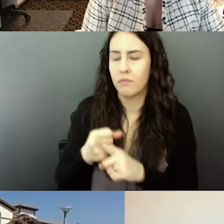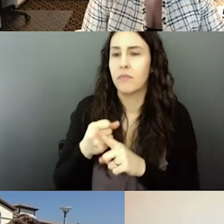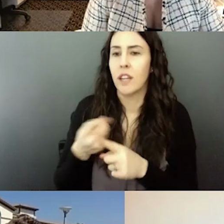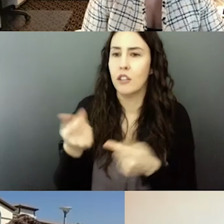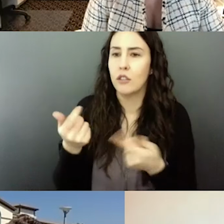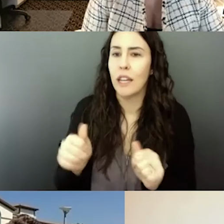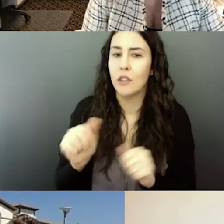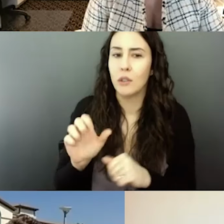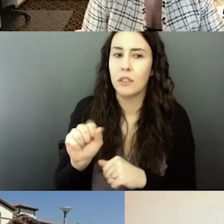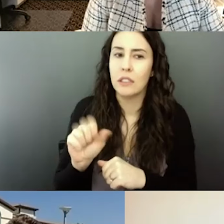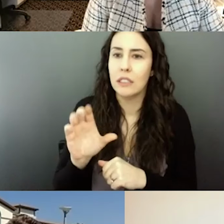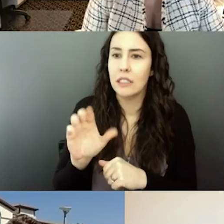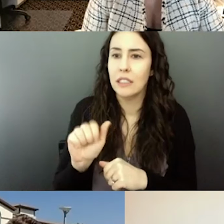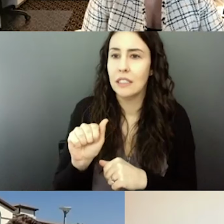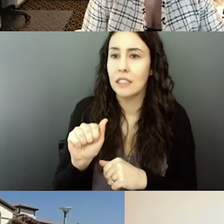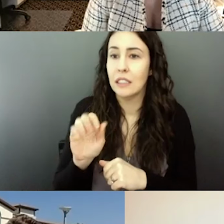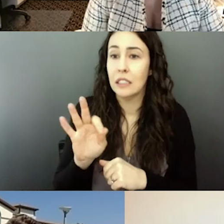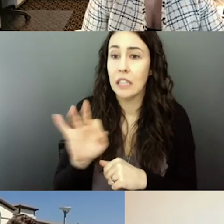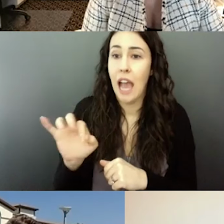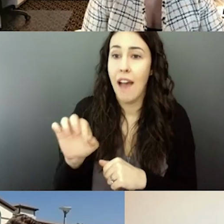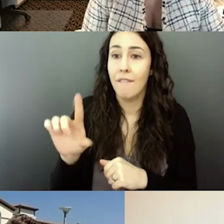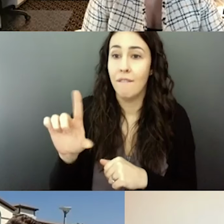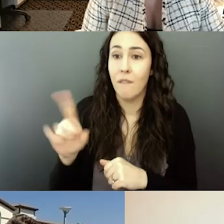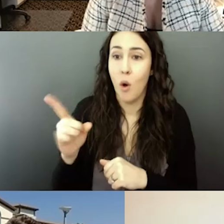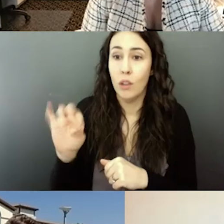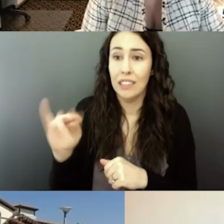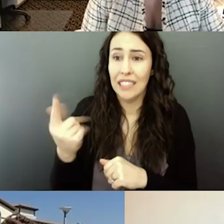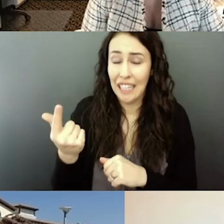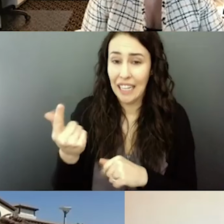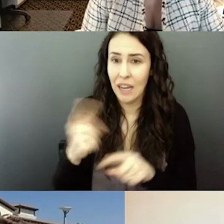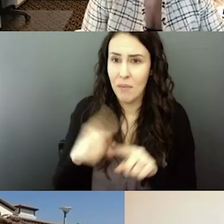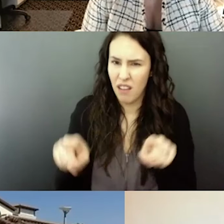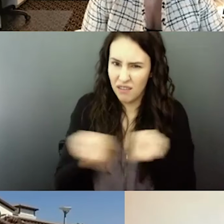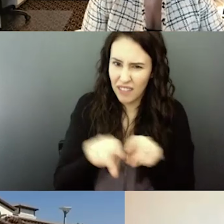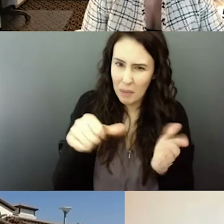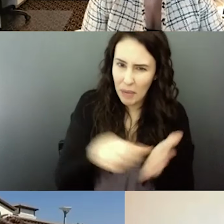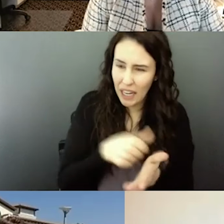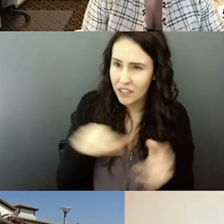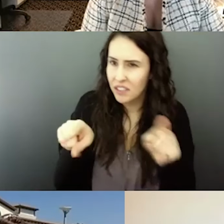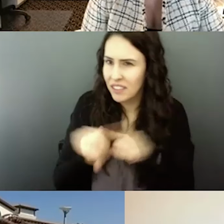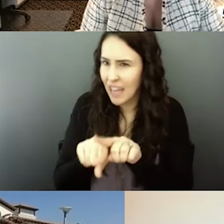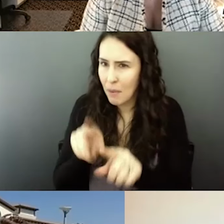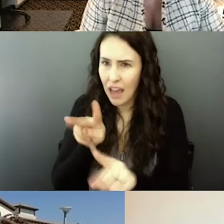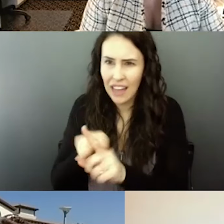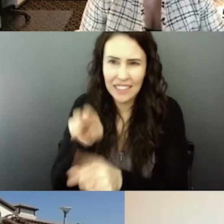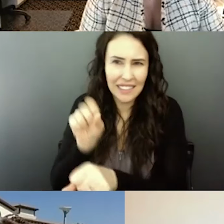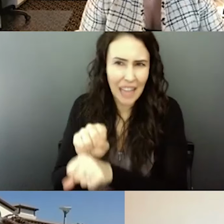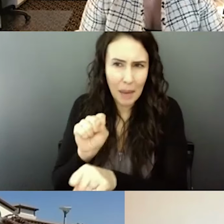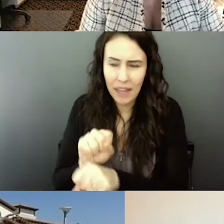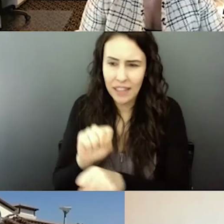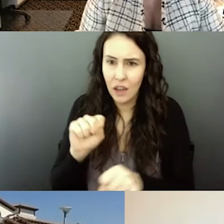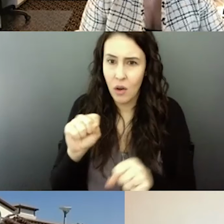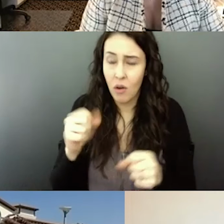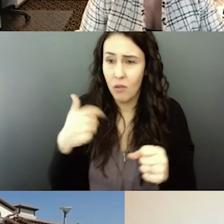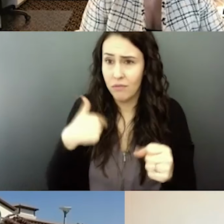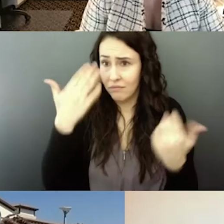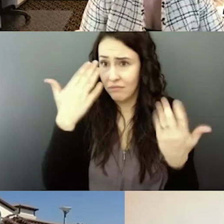scaffolding, but it was all on the same page in the same assignment. So we didn't know when the essay was due, but we saw that the